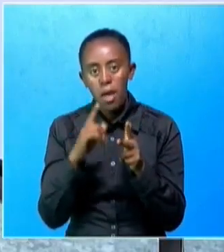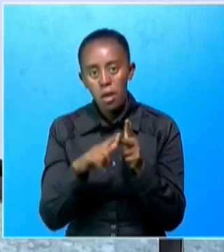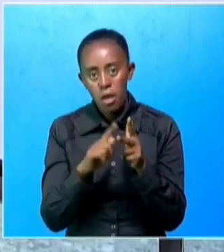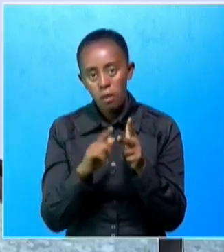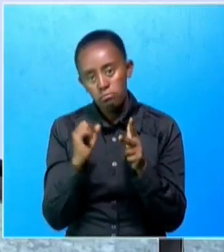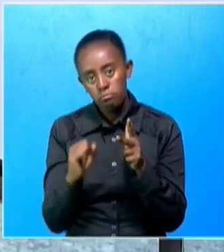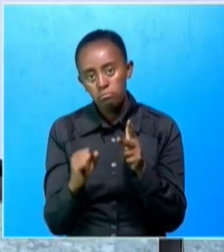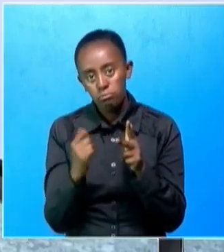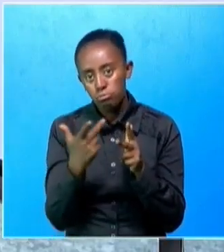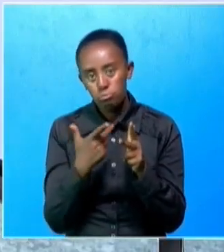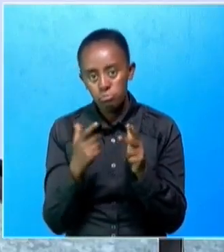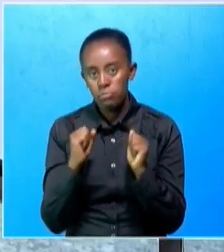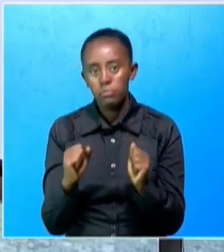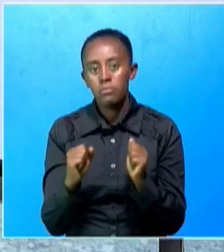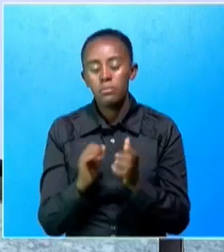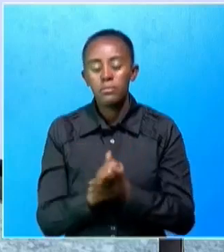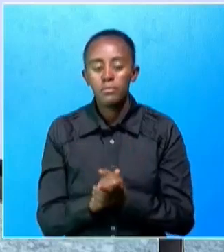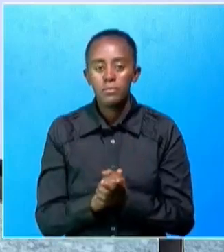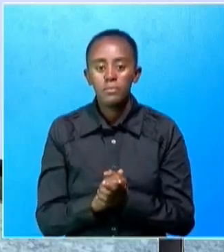you see,